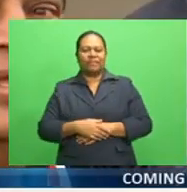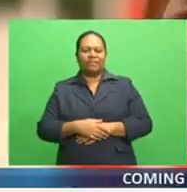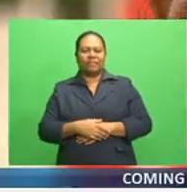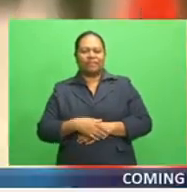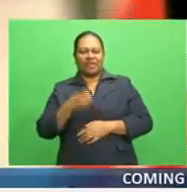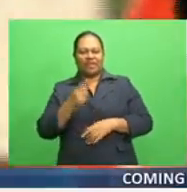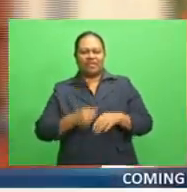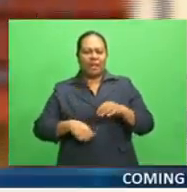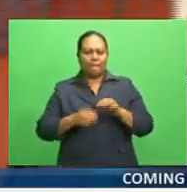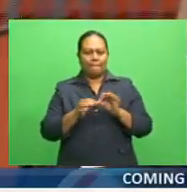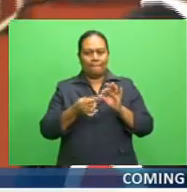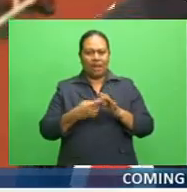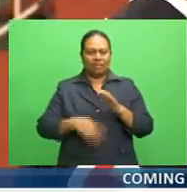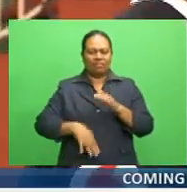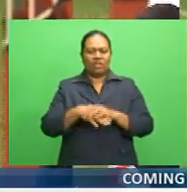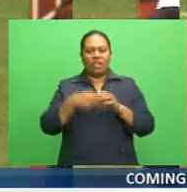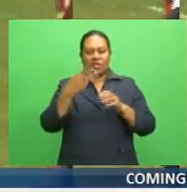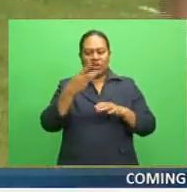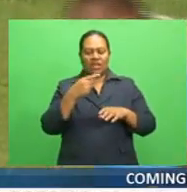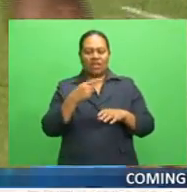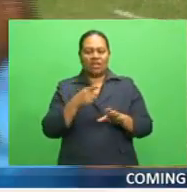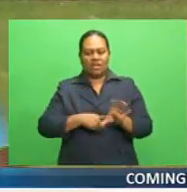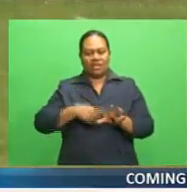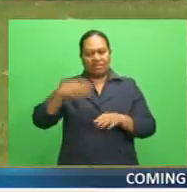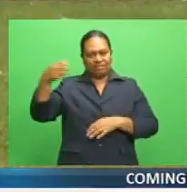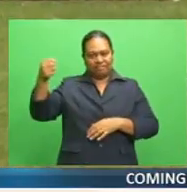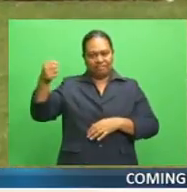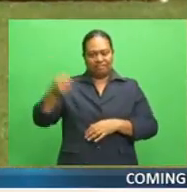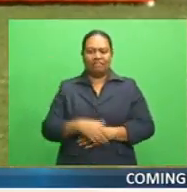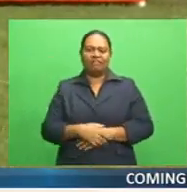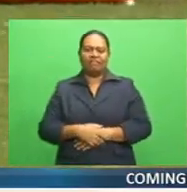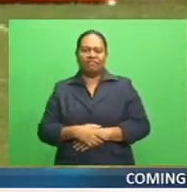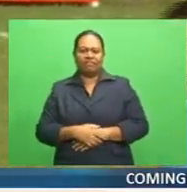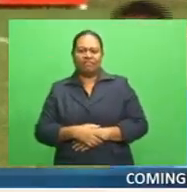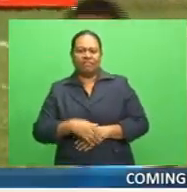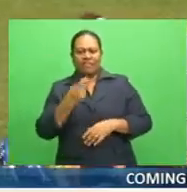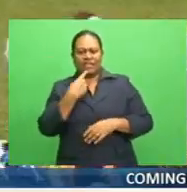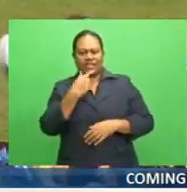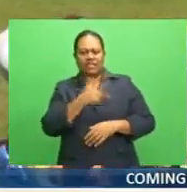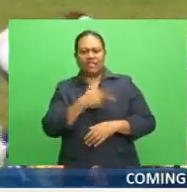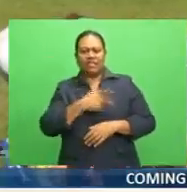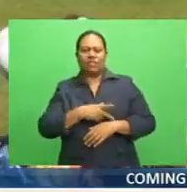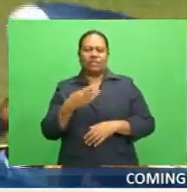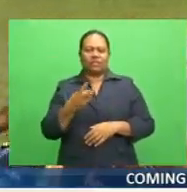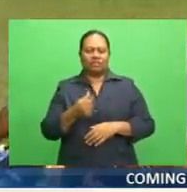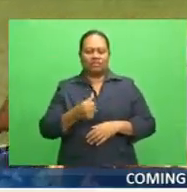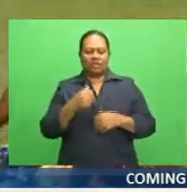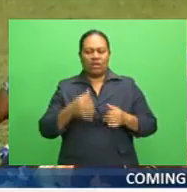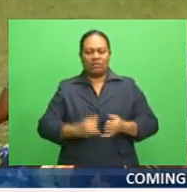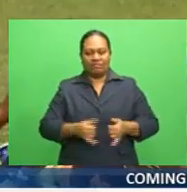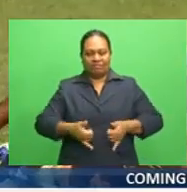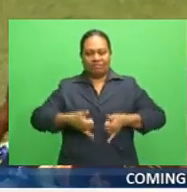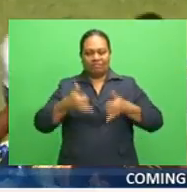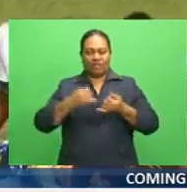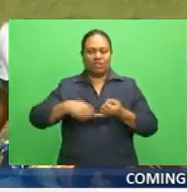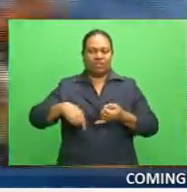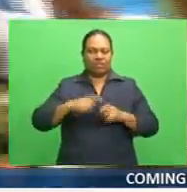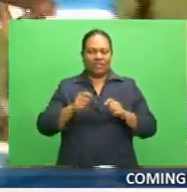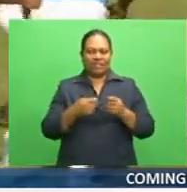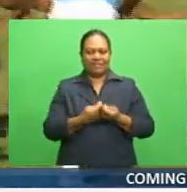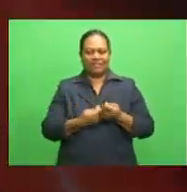striker suspended for 3 years. And injury woes for Suva Rugby. This and more in sports after the